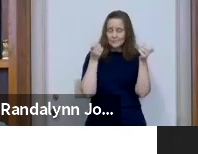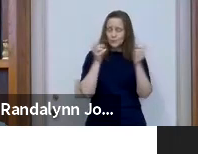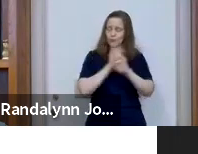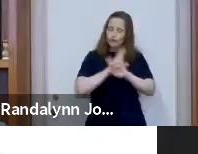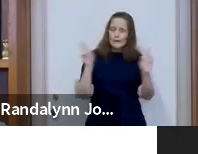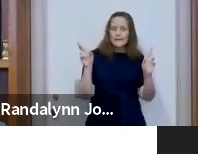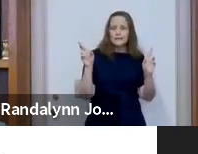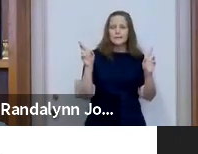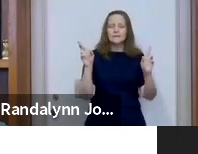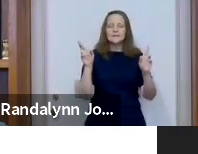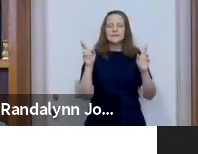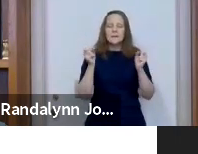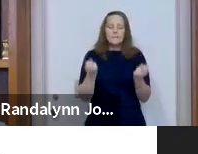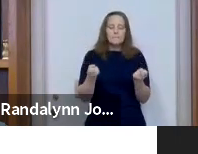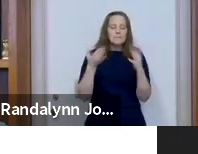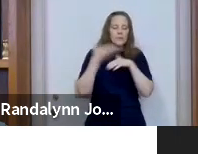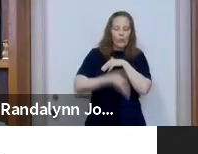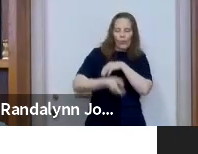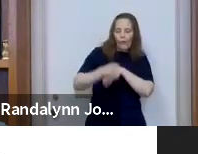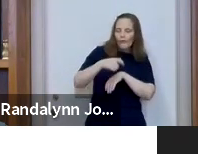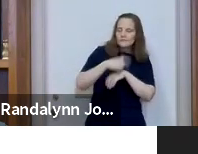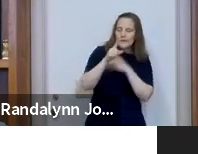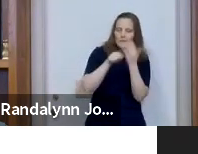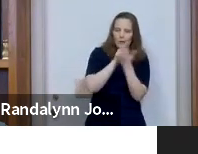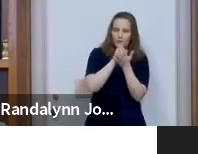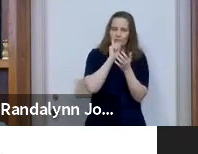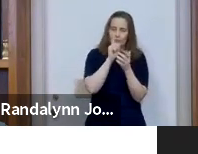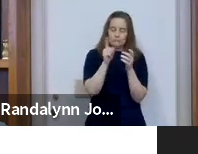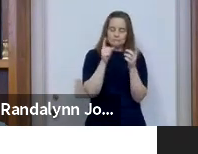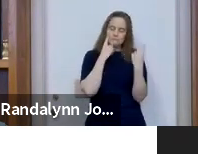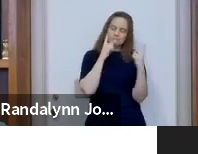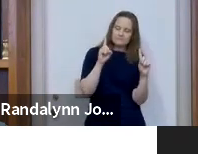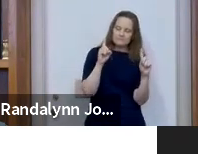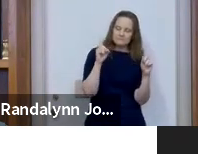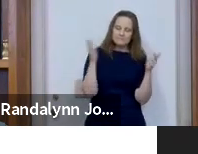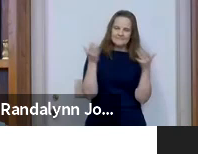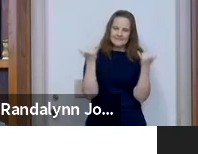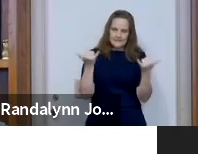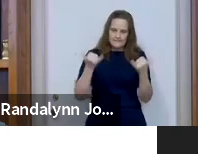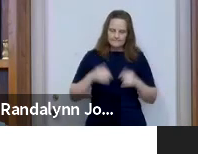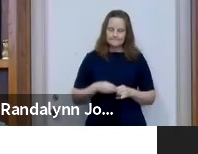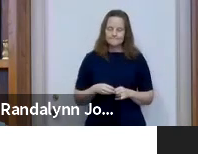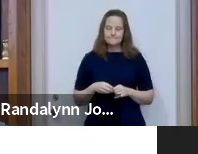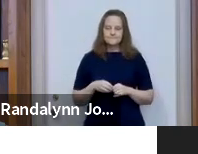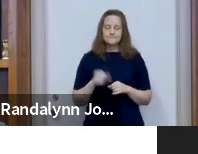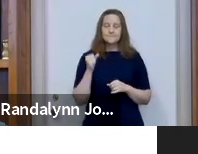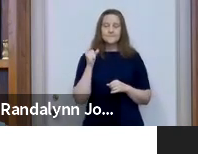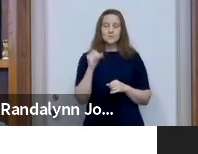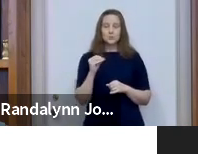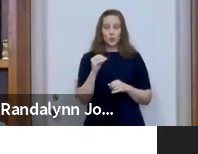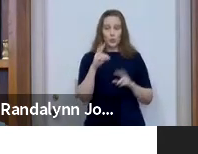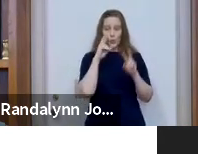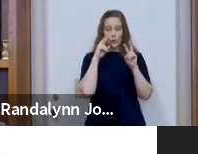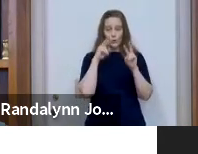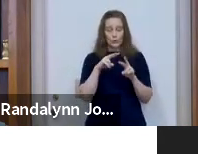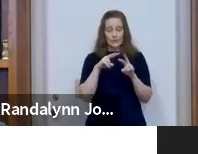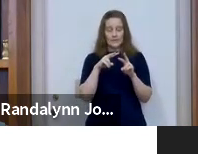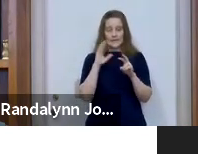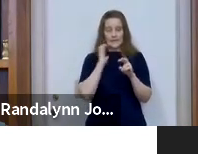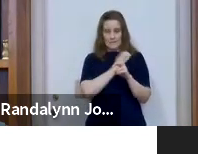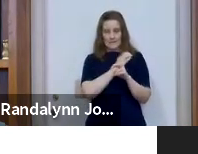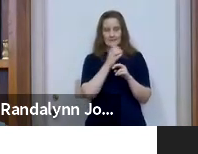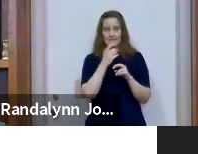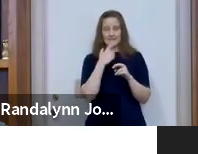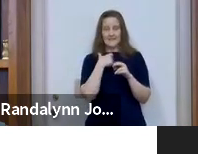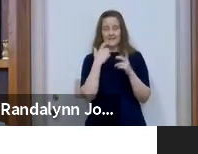they've put in many overtime hours to get us to where we are today. So with that, let's take a look at our reopening guiding committees. And I've covered